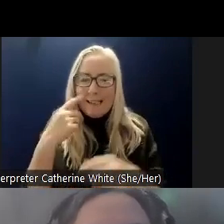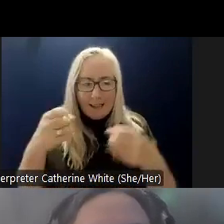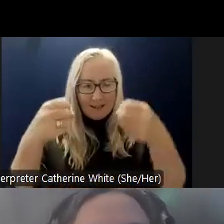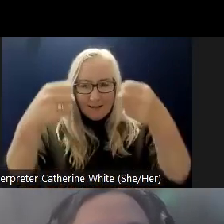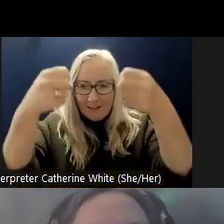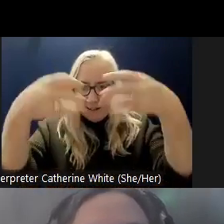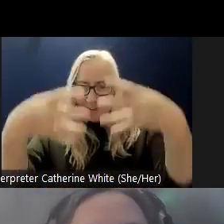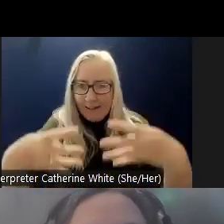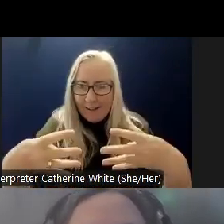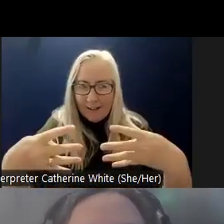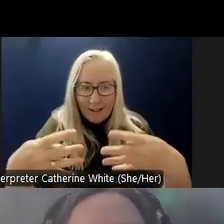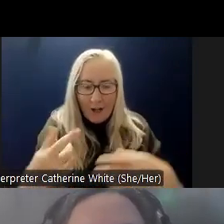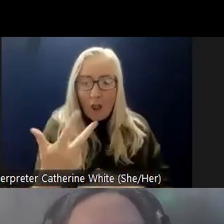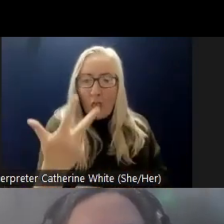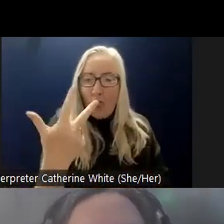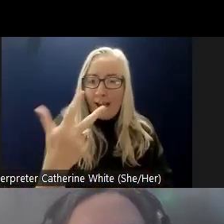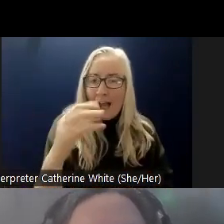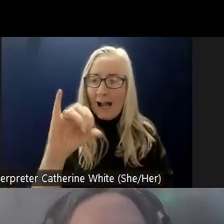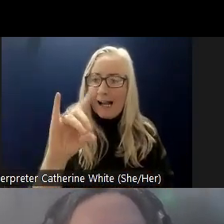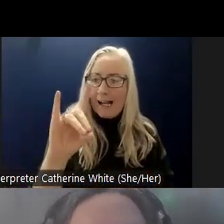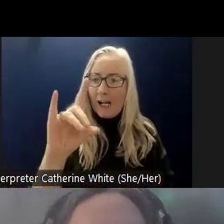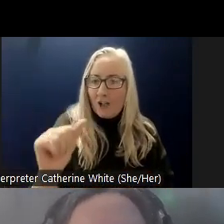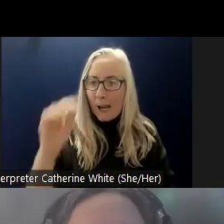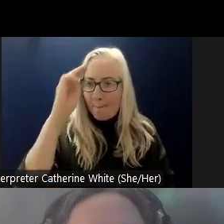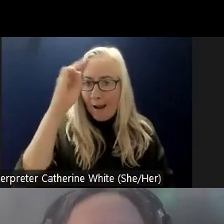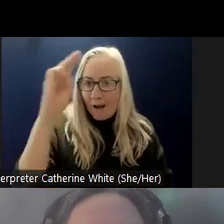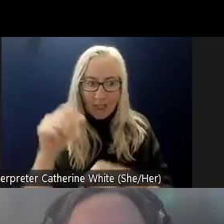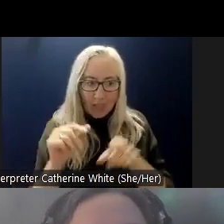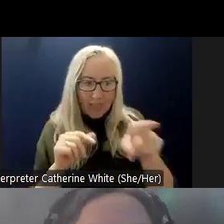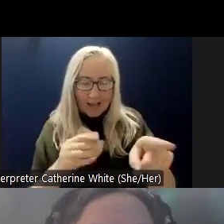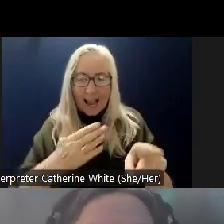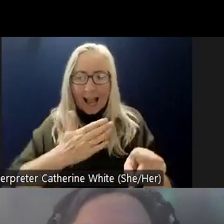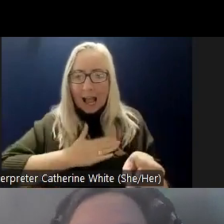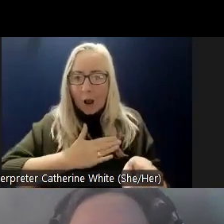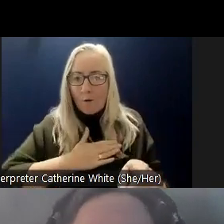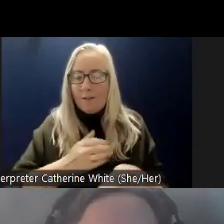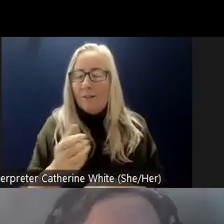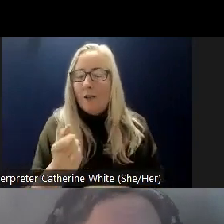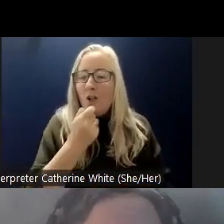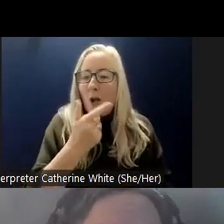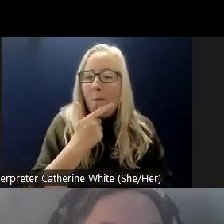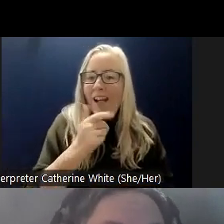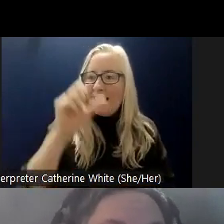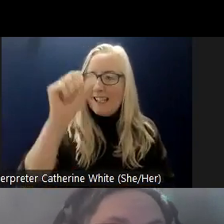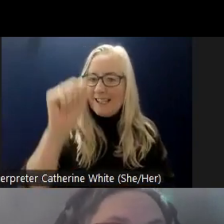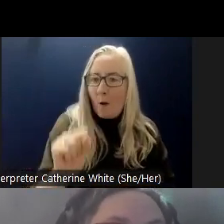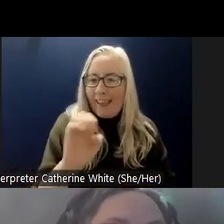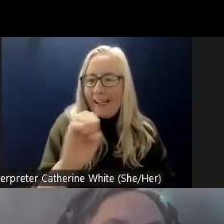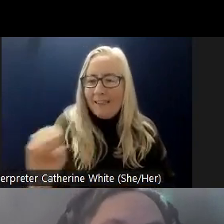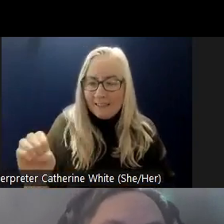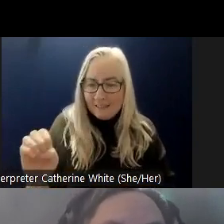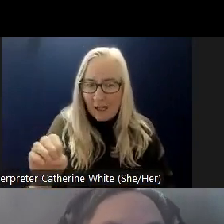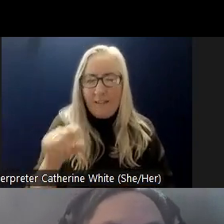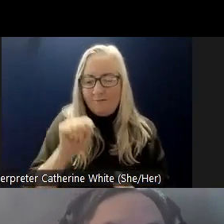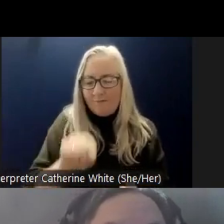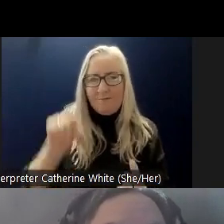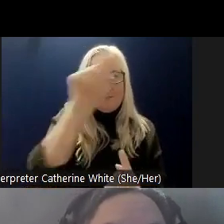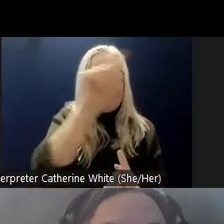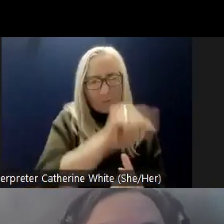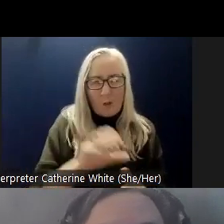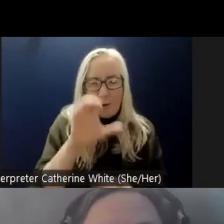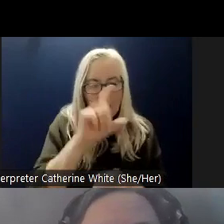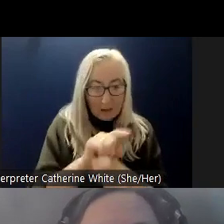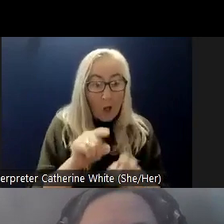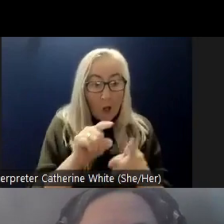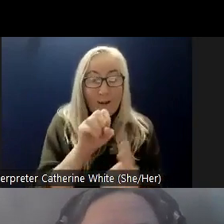are 3 IHA managers in this particular one. This is ours in Dublin Southeast, but they all look very similar. These key